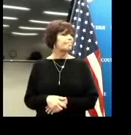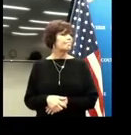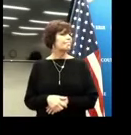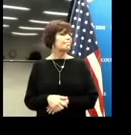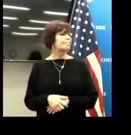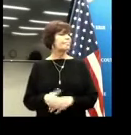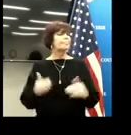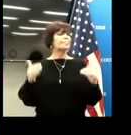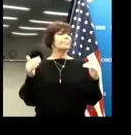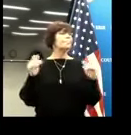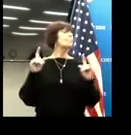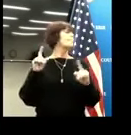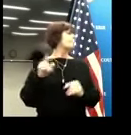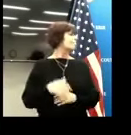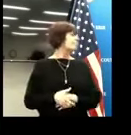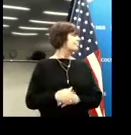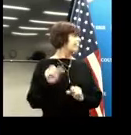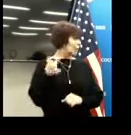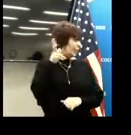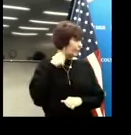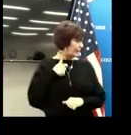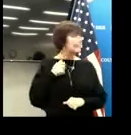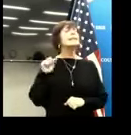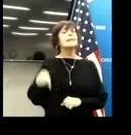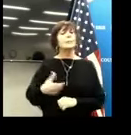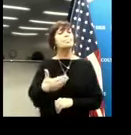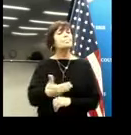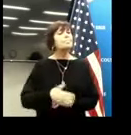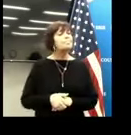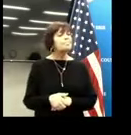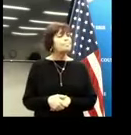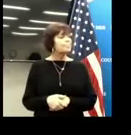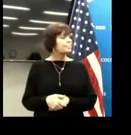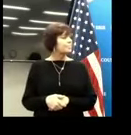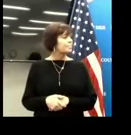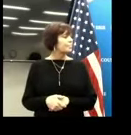If not, we will go to... Can you hear me? Sure, go ahead.